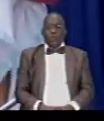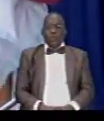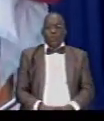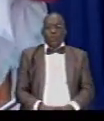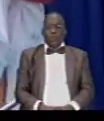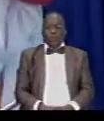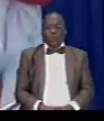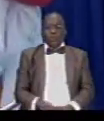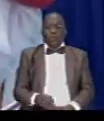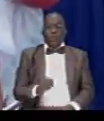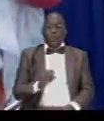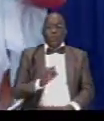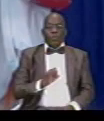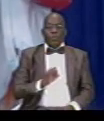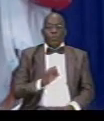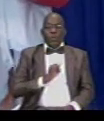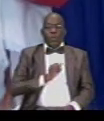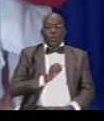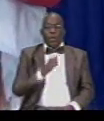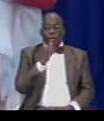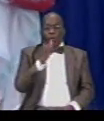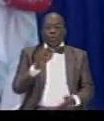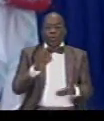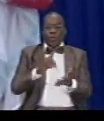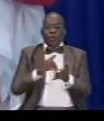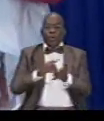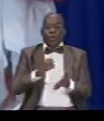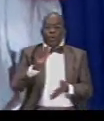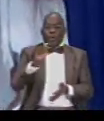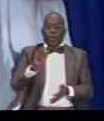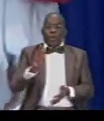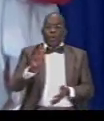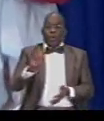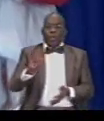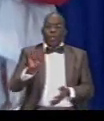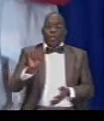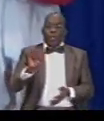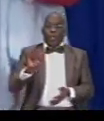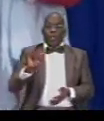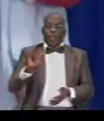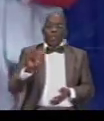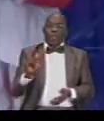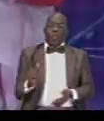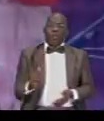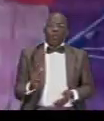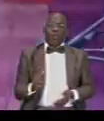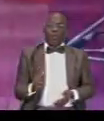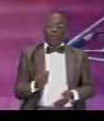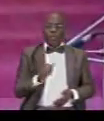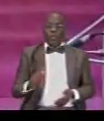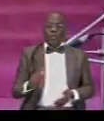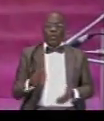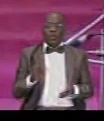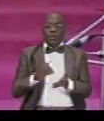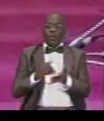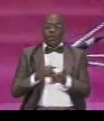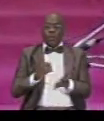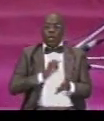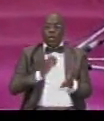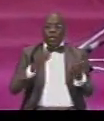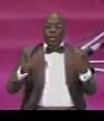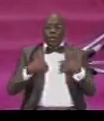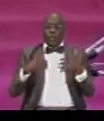I am Dr. Adeniyi Balogun, a medical doctor, general practitioner. I have with me here